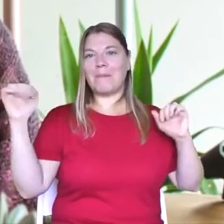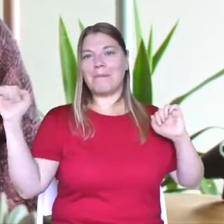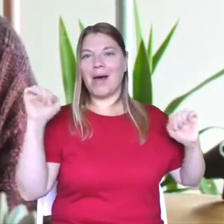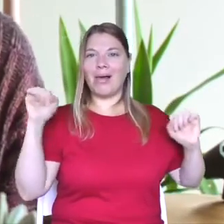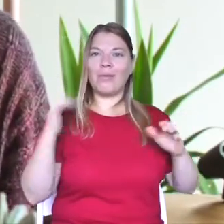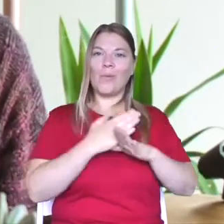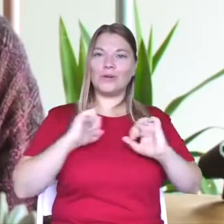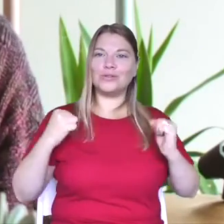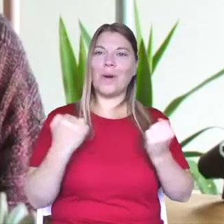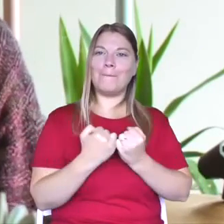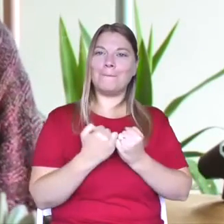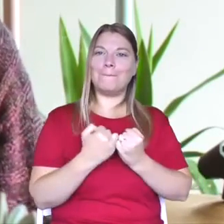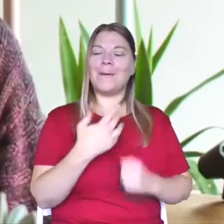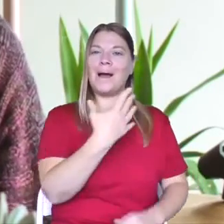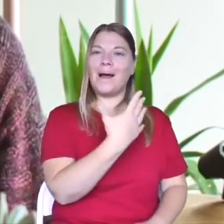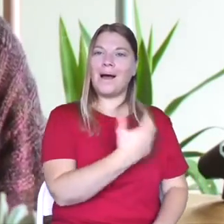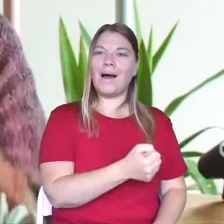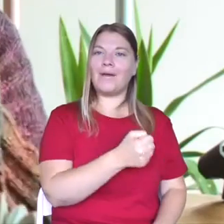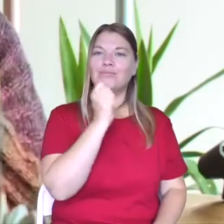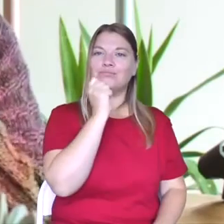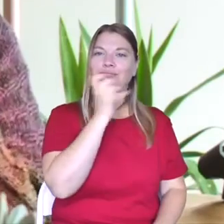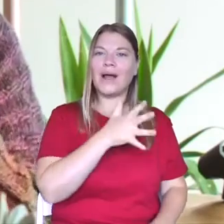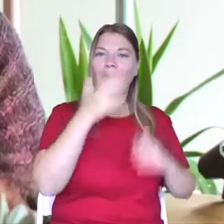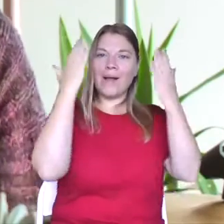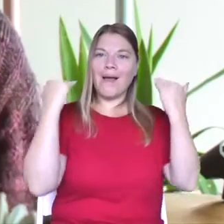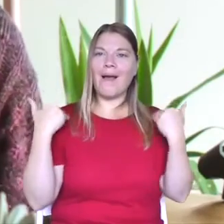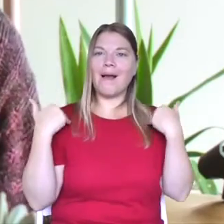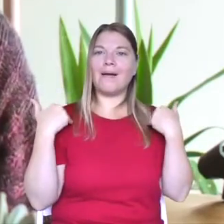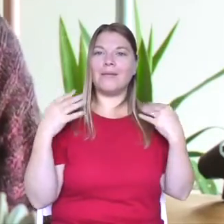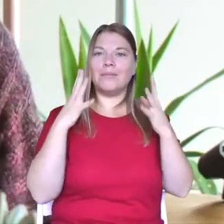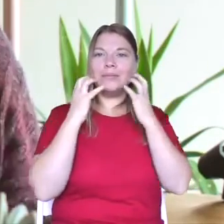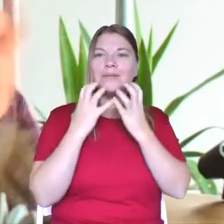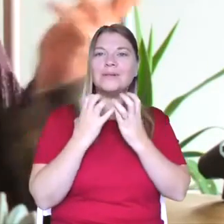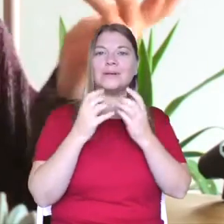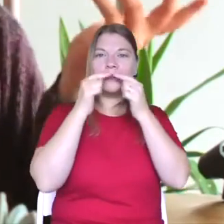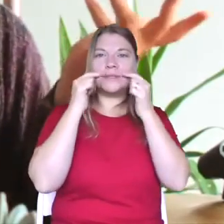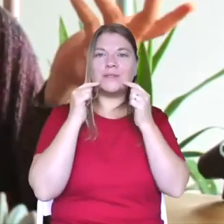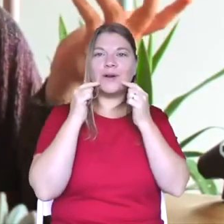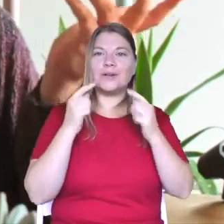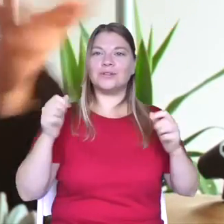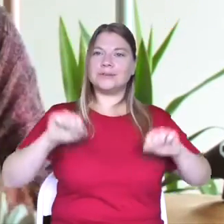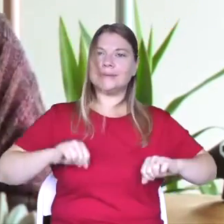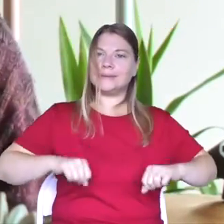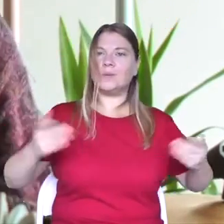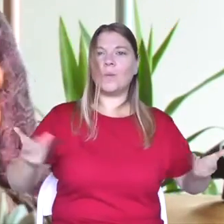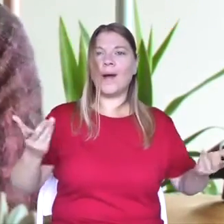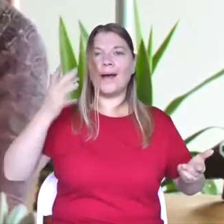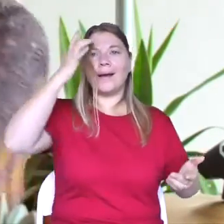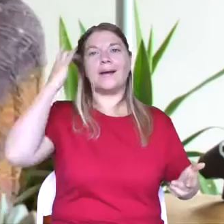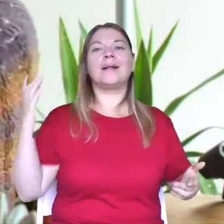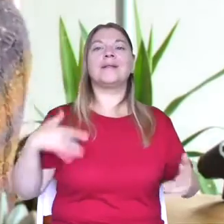shoulder length brown hair, a brown beard and moustache, and I'm sitting in my living room, surrounded by